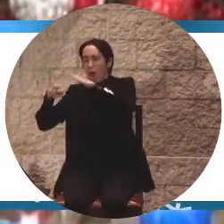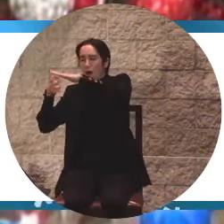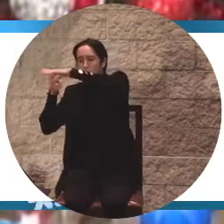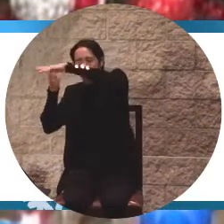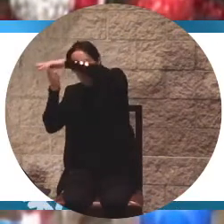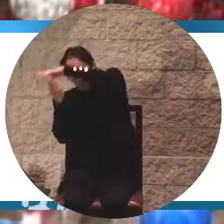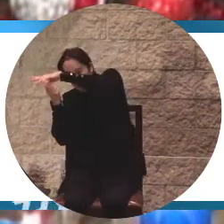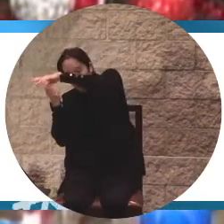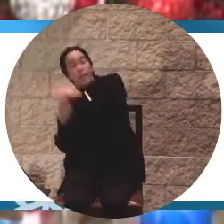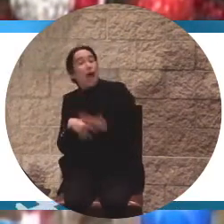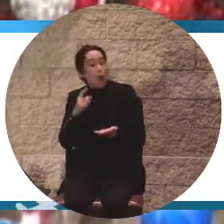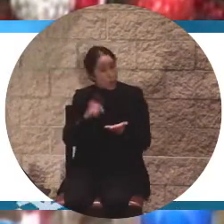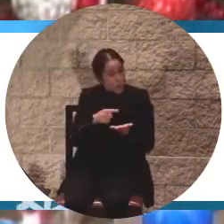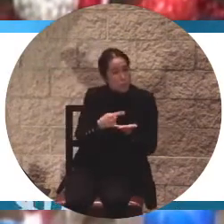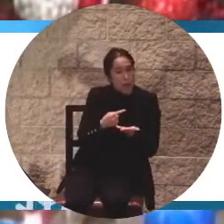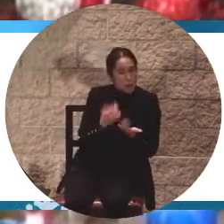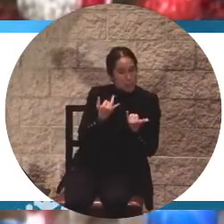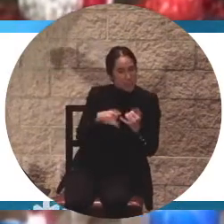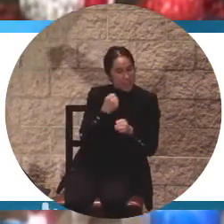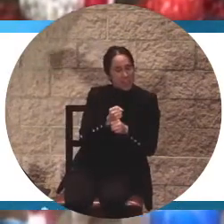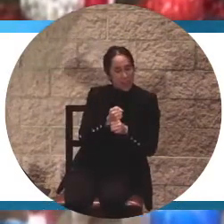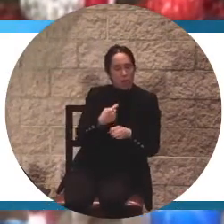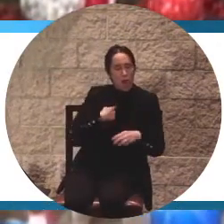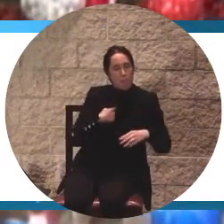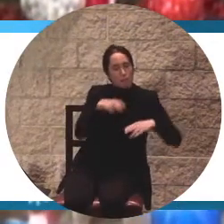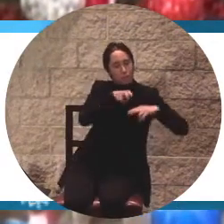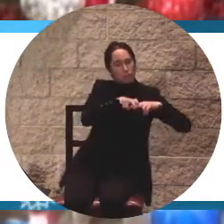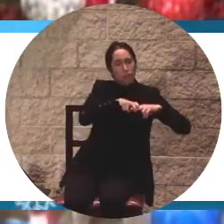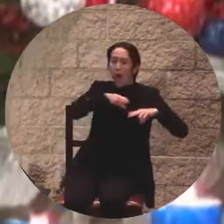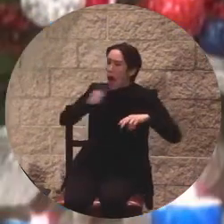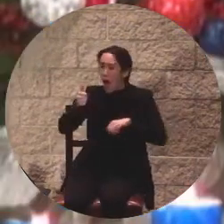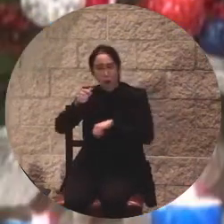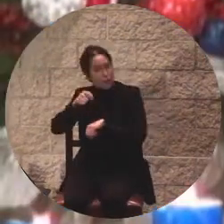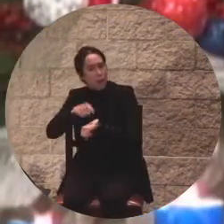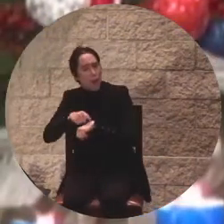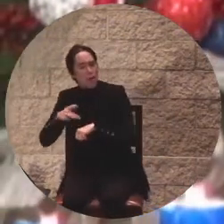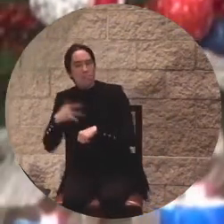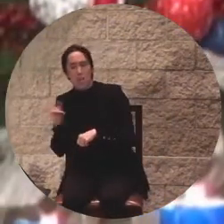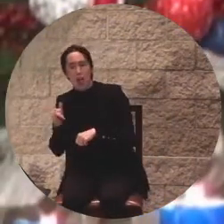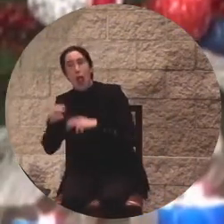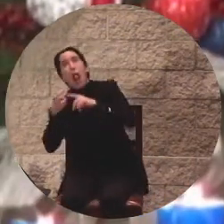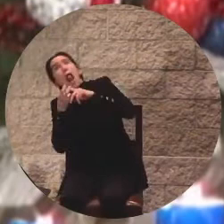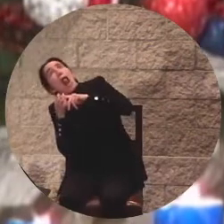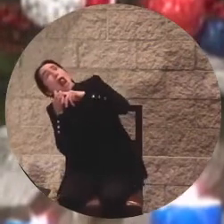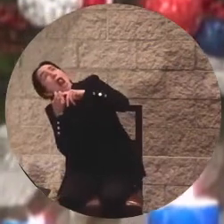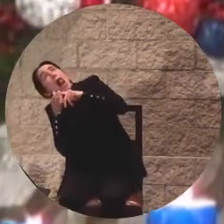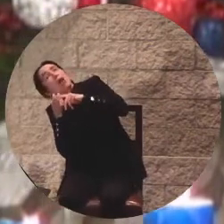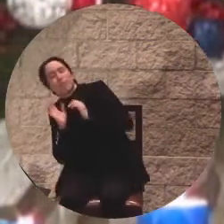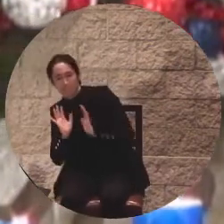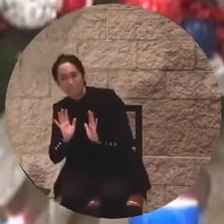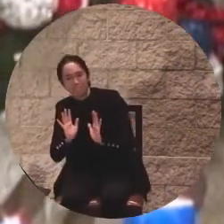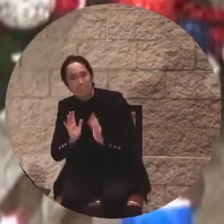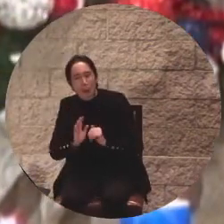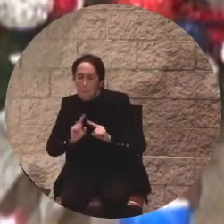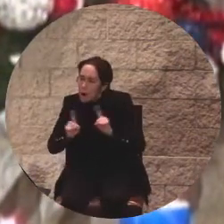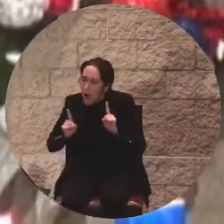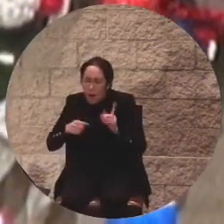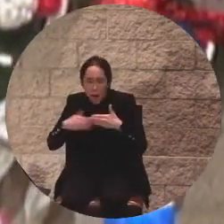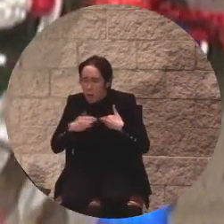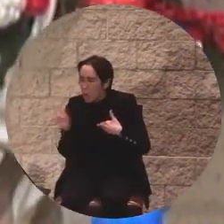perch. And like you, Dane, I've been hanging on a leaf some of the year as well. But I love that wherever I